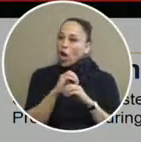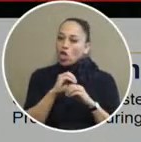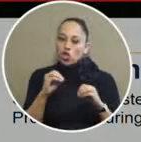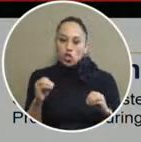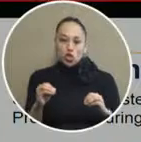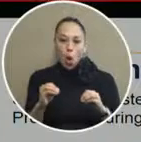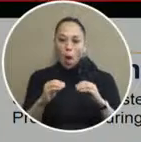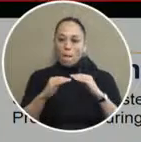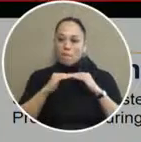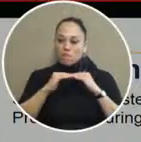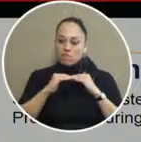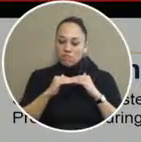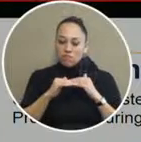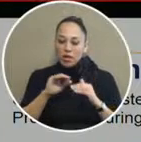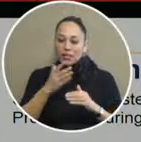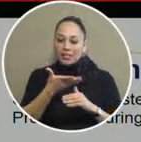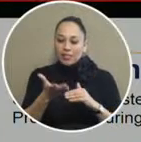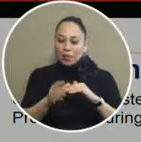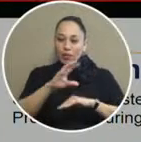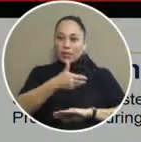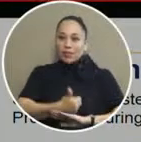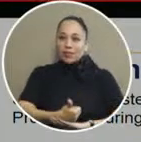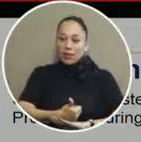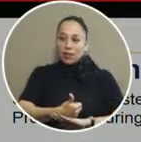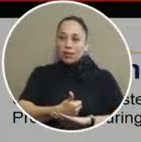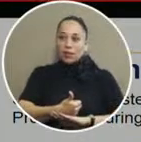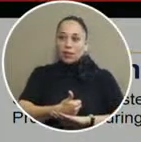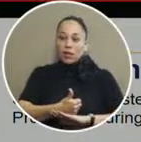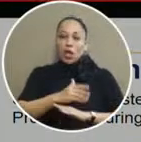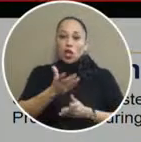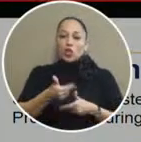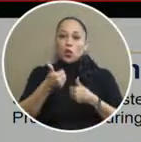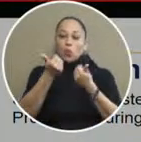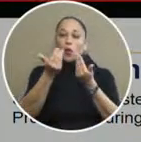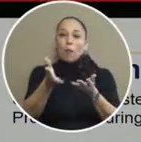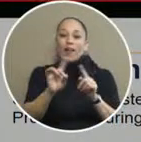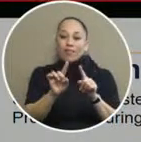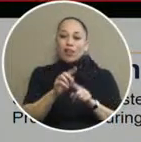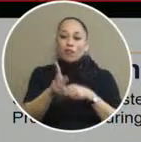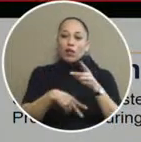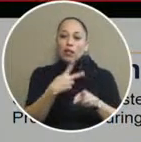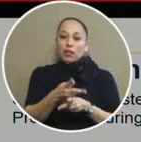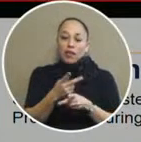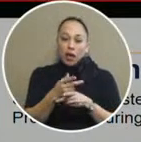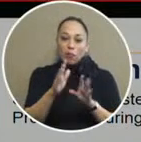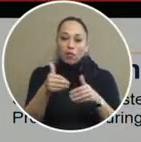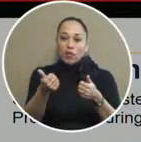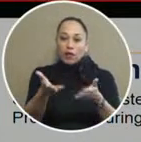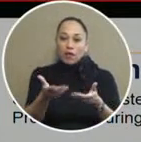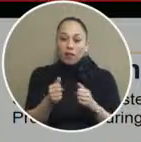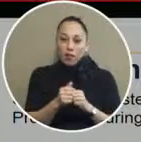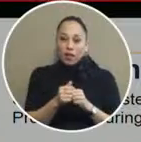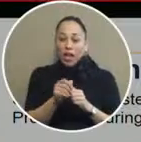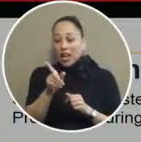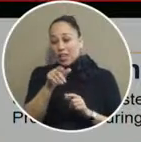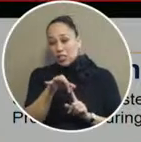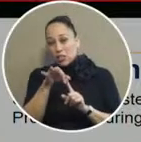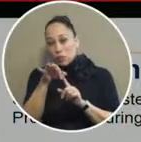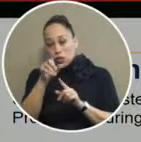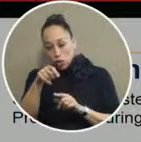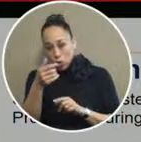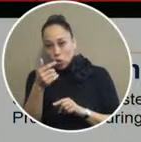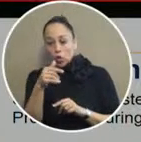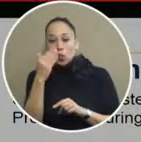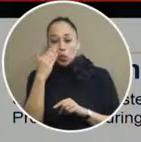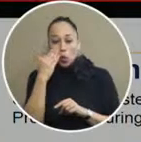e-commerce platform, that are not well suited to provide a different type of delivery mechanism, especially understanding that we're